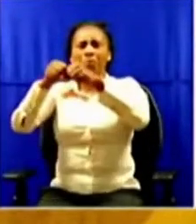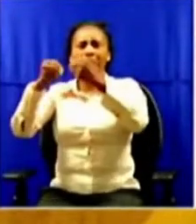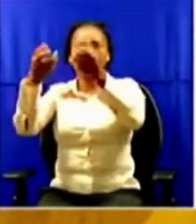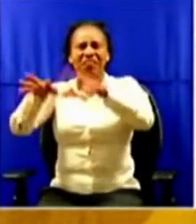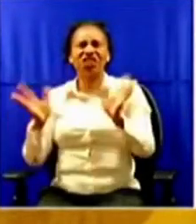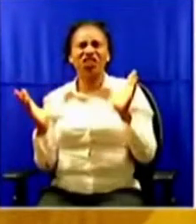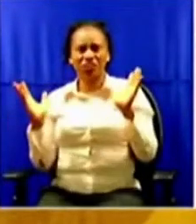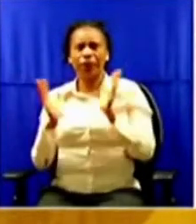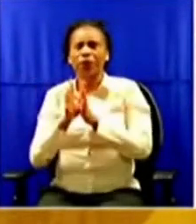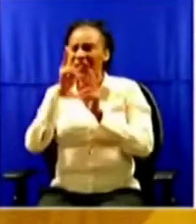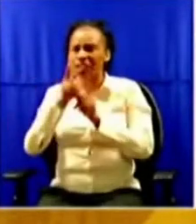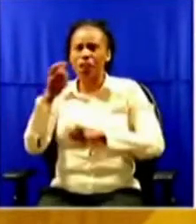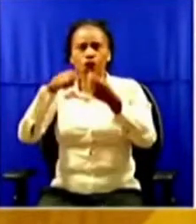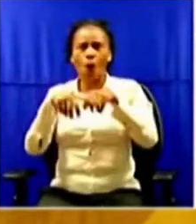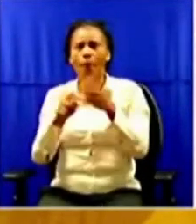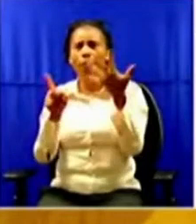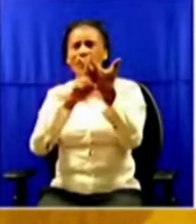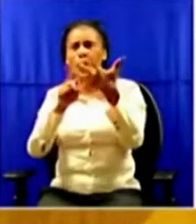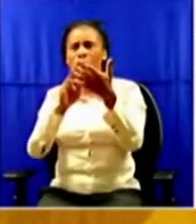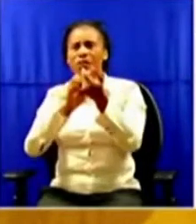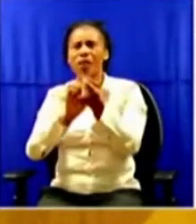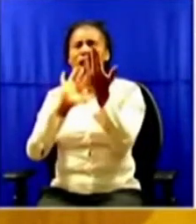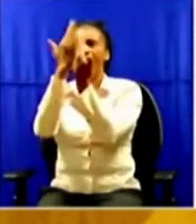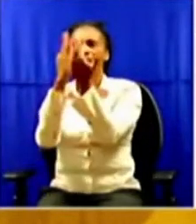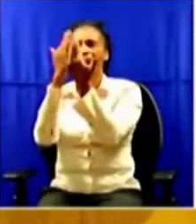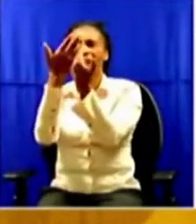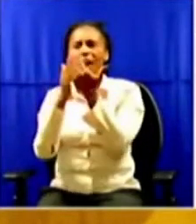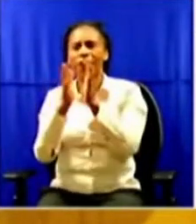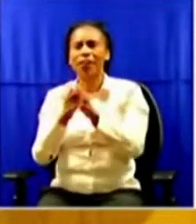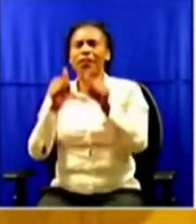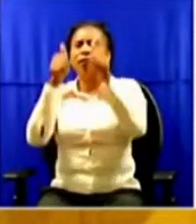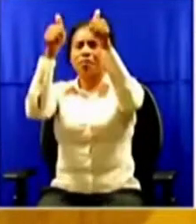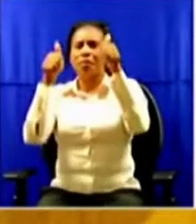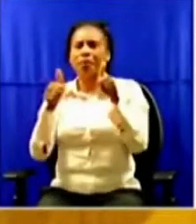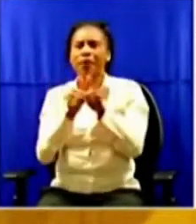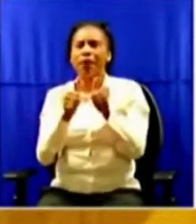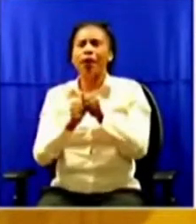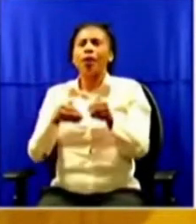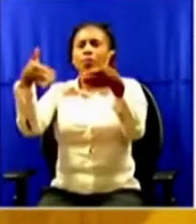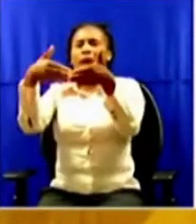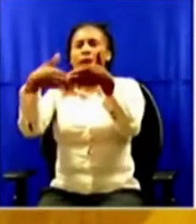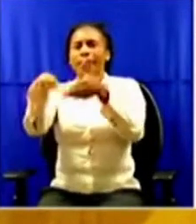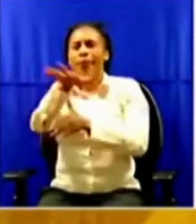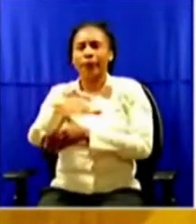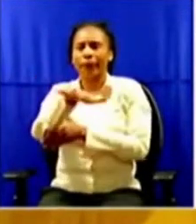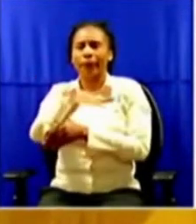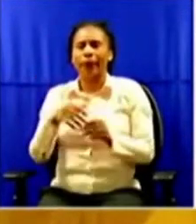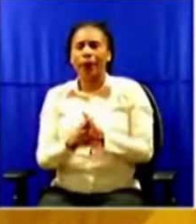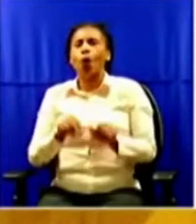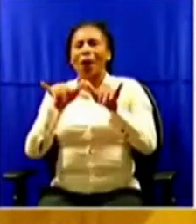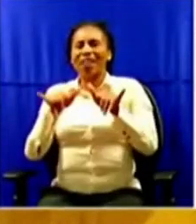We've seen the shop windows covered in signs saying "to let," vacant space, waiting for new owners who just aren't